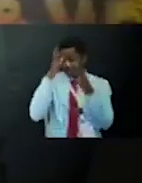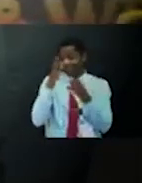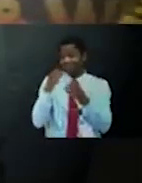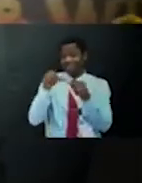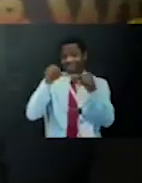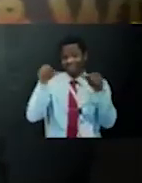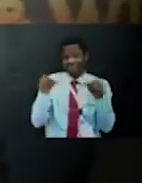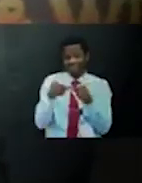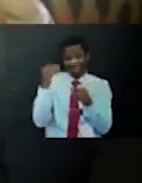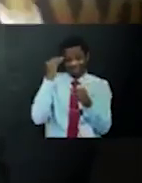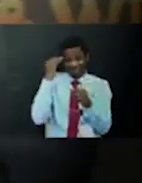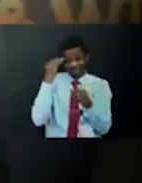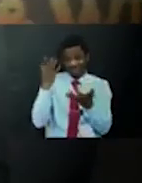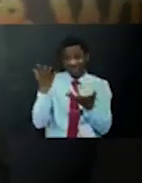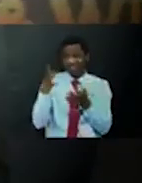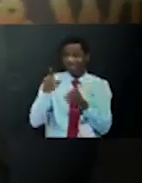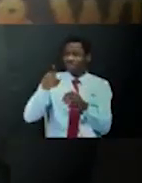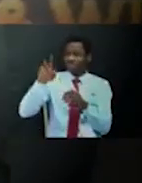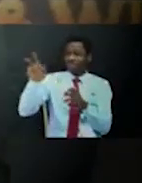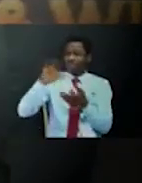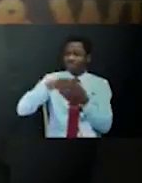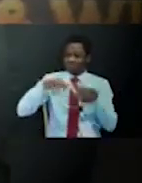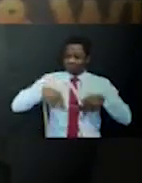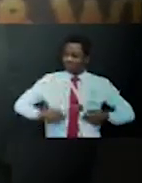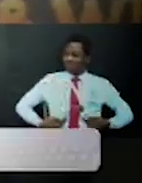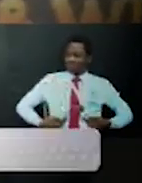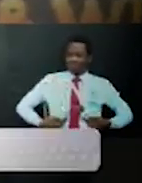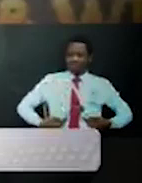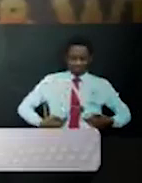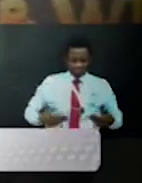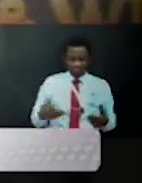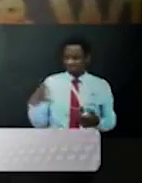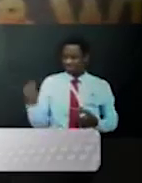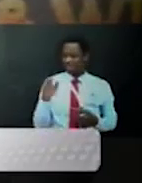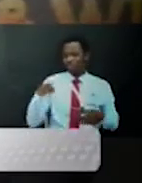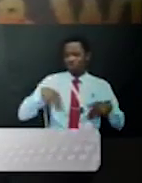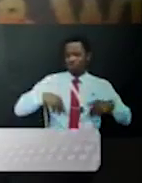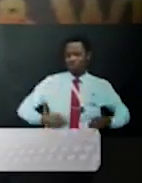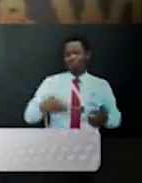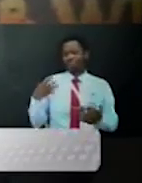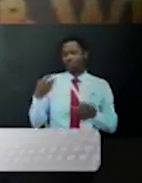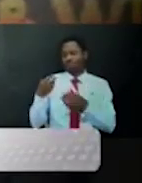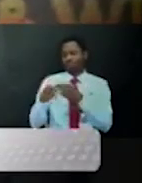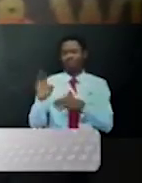have taken their strength from them. When we say strength, we are not just talking about